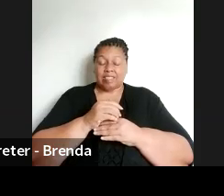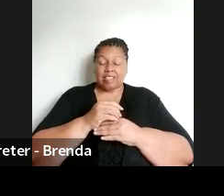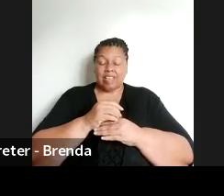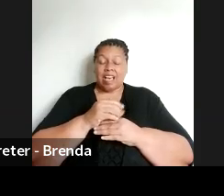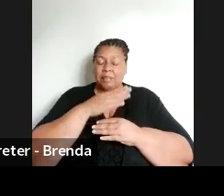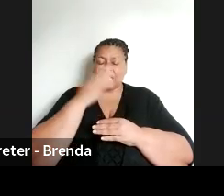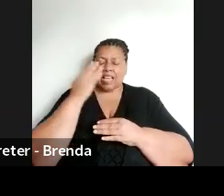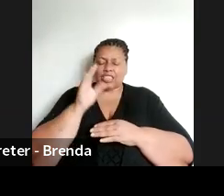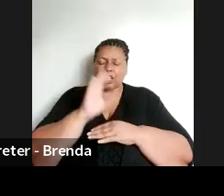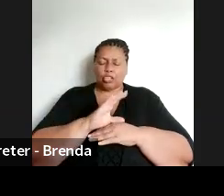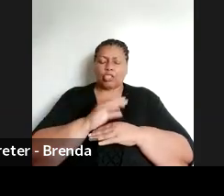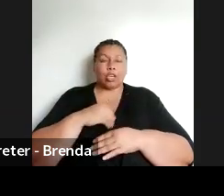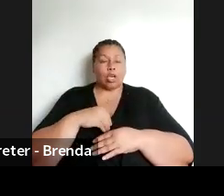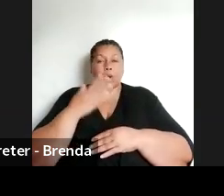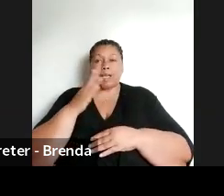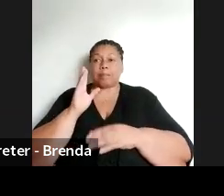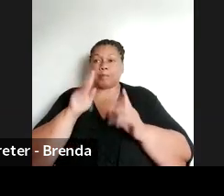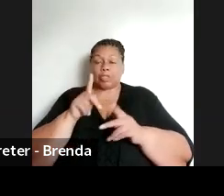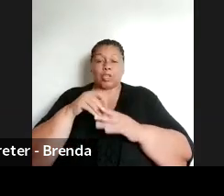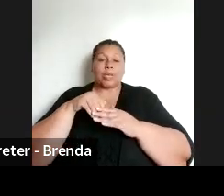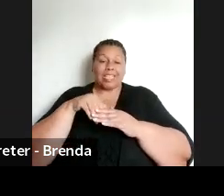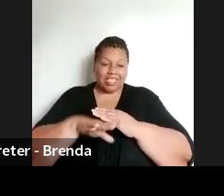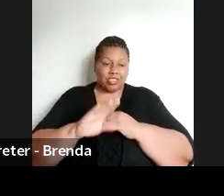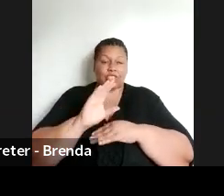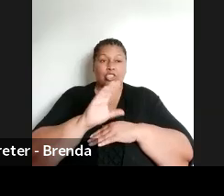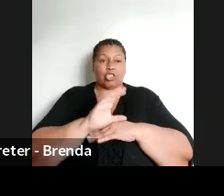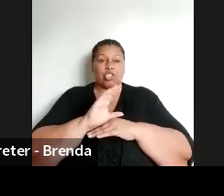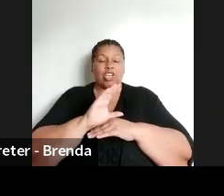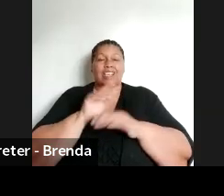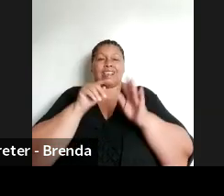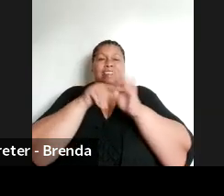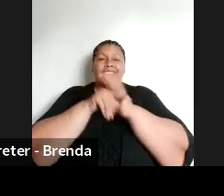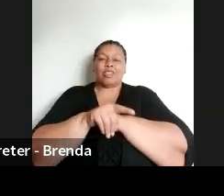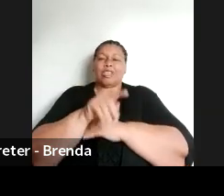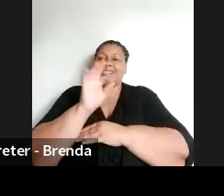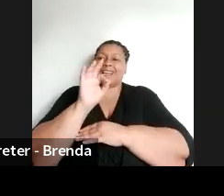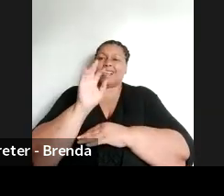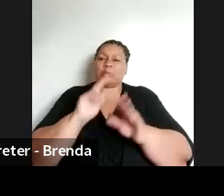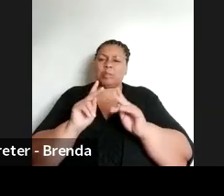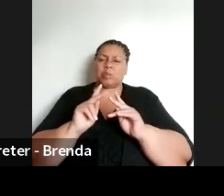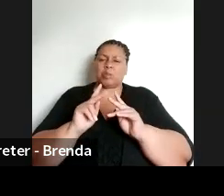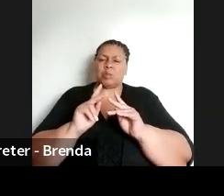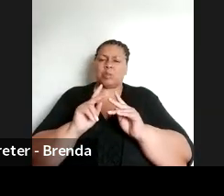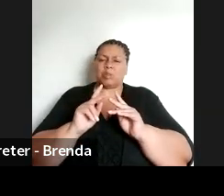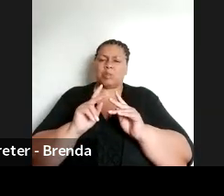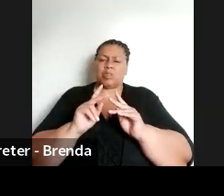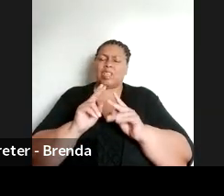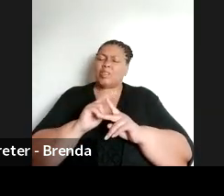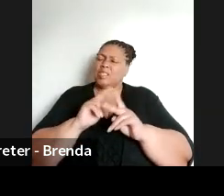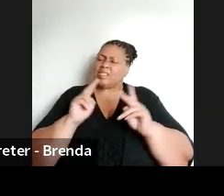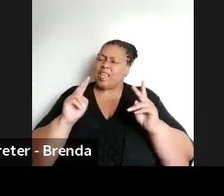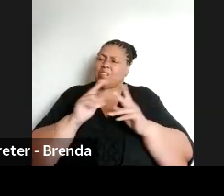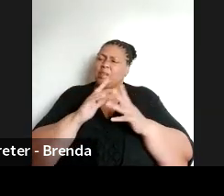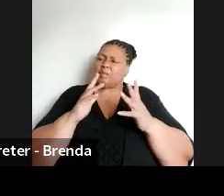into the church and killed 9 people. So it was very much focused on mental illness in our